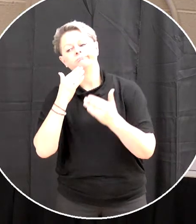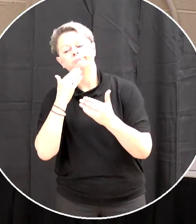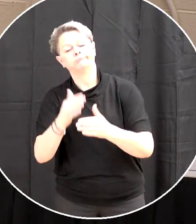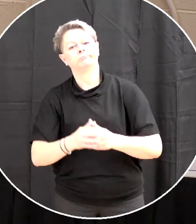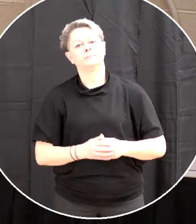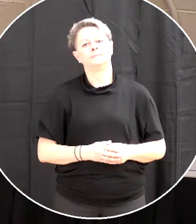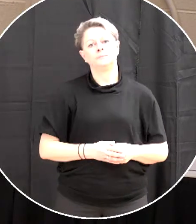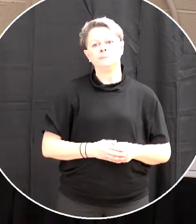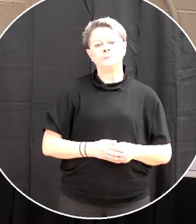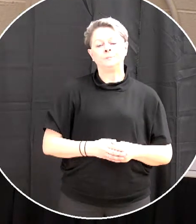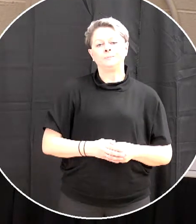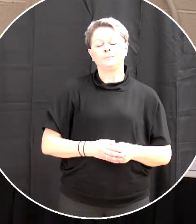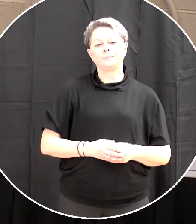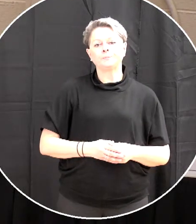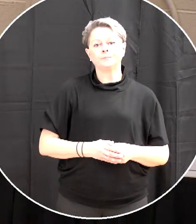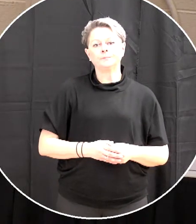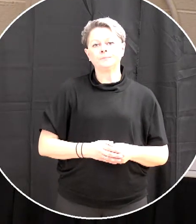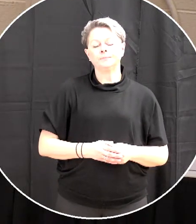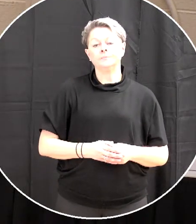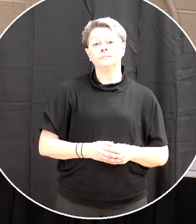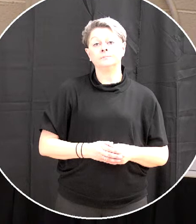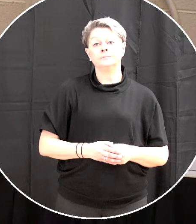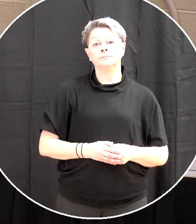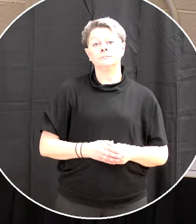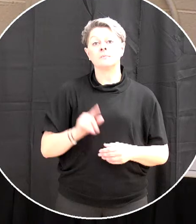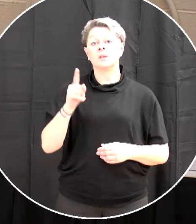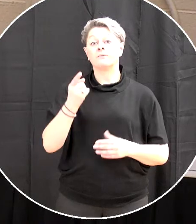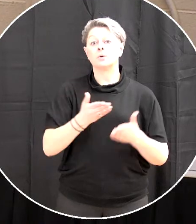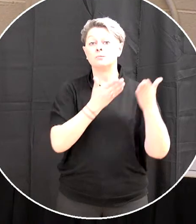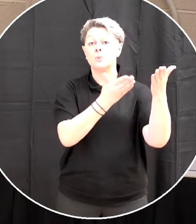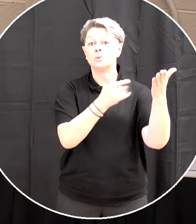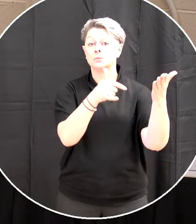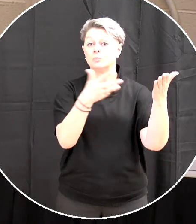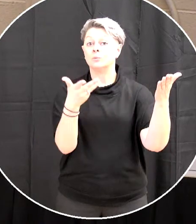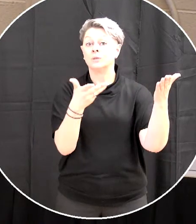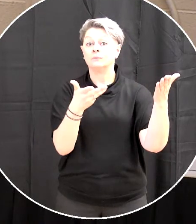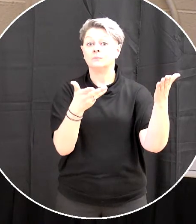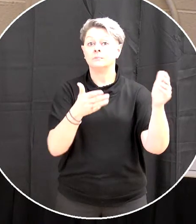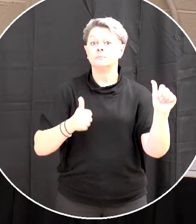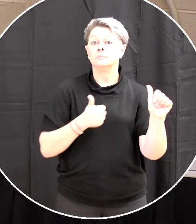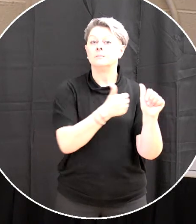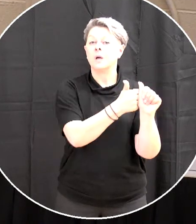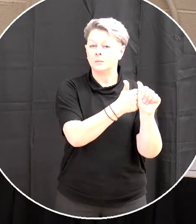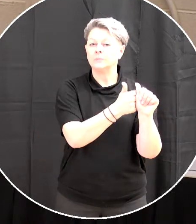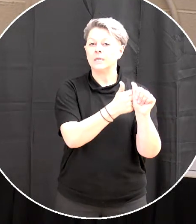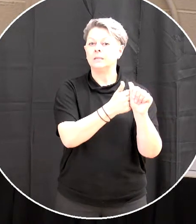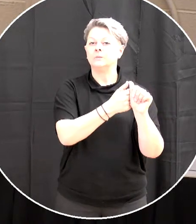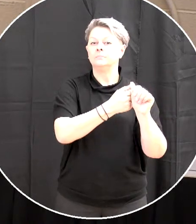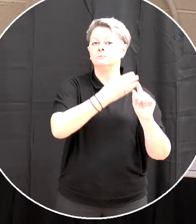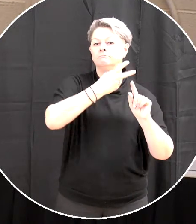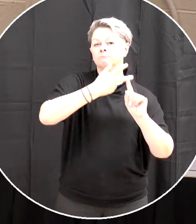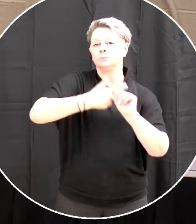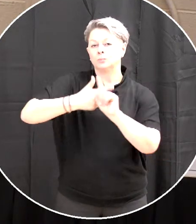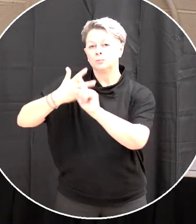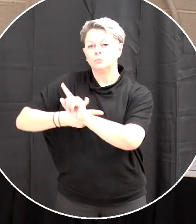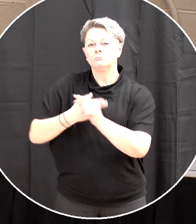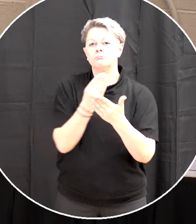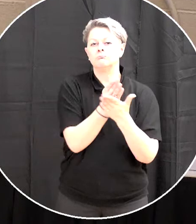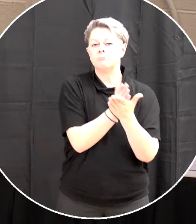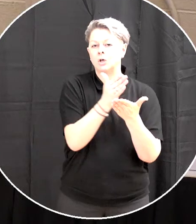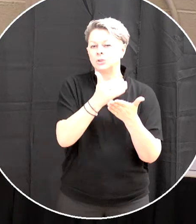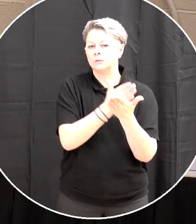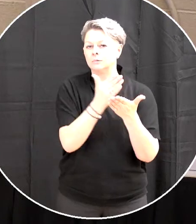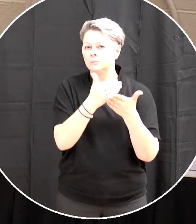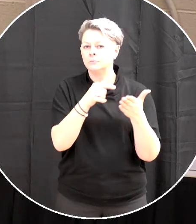that. The first motion is an update on our quarterly budget status for the period ending